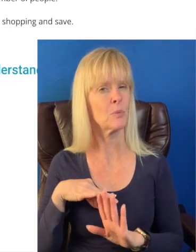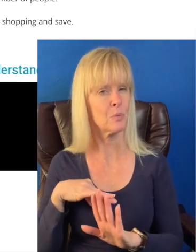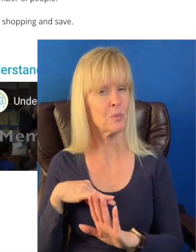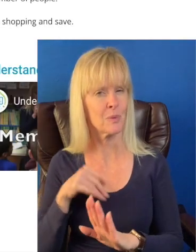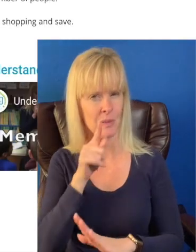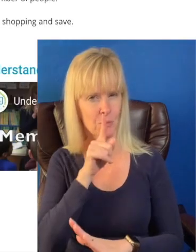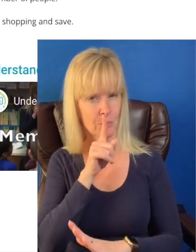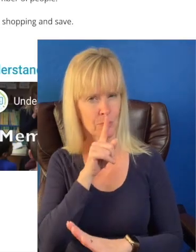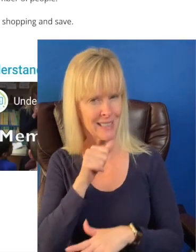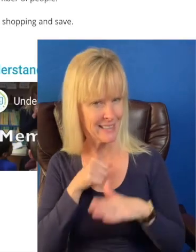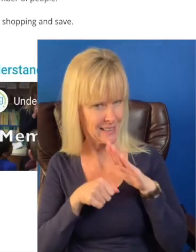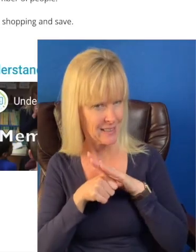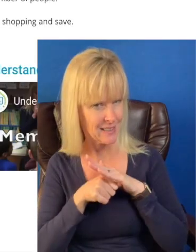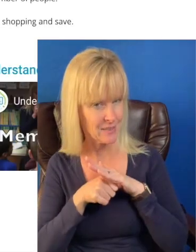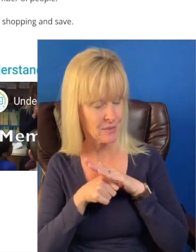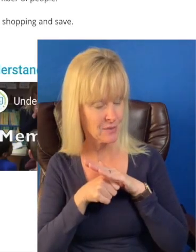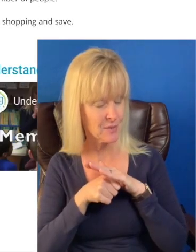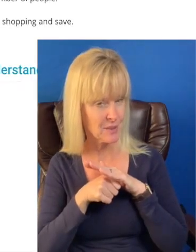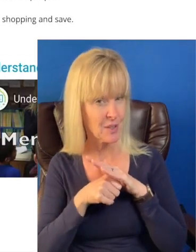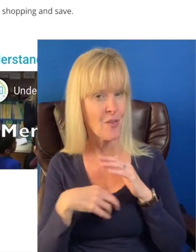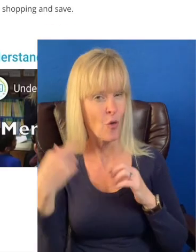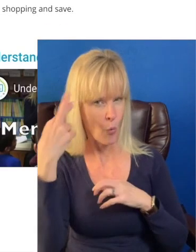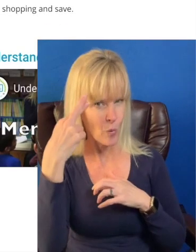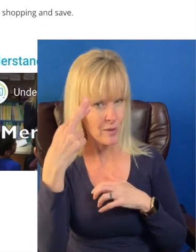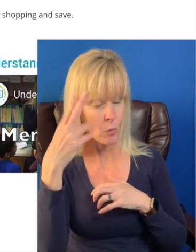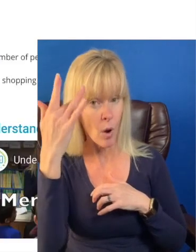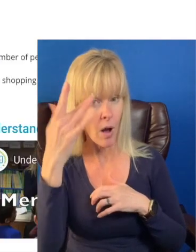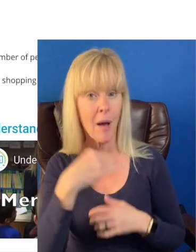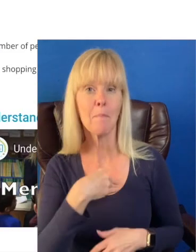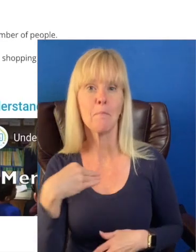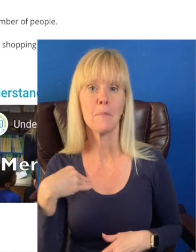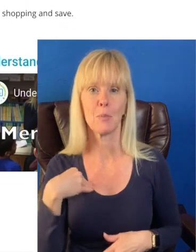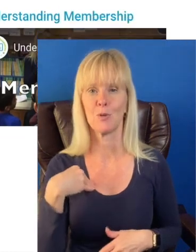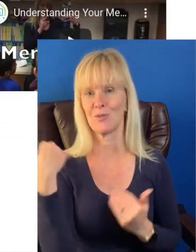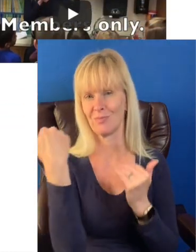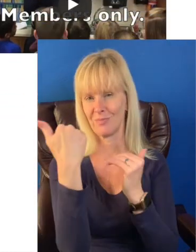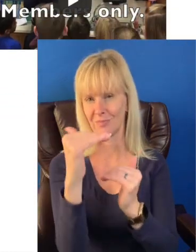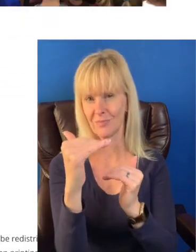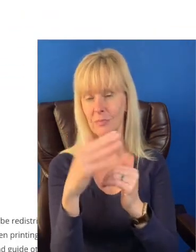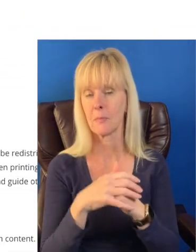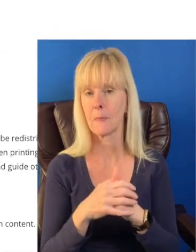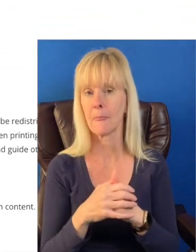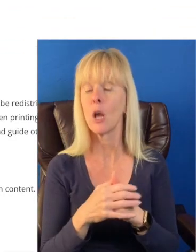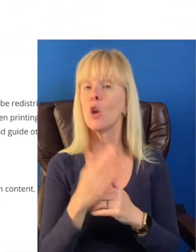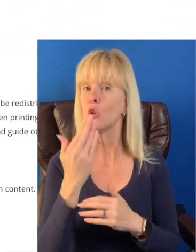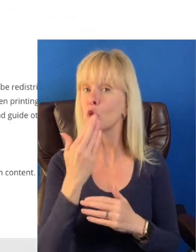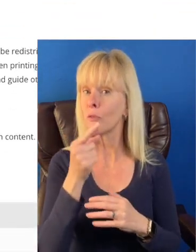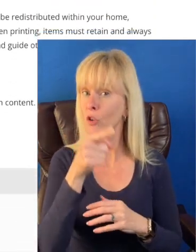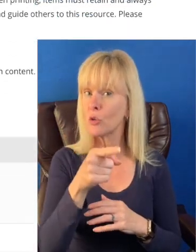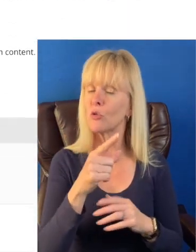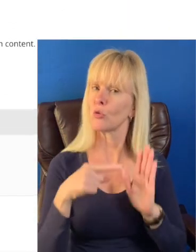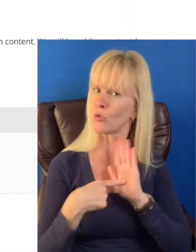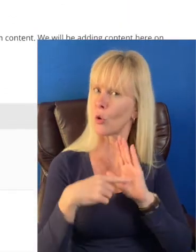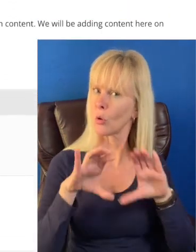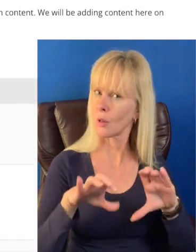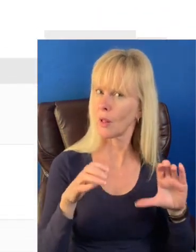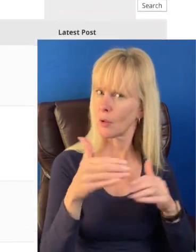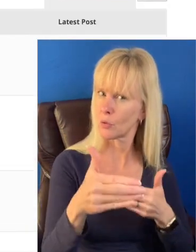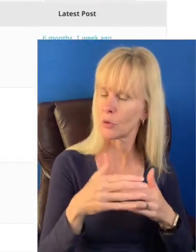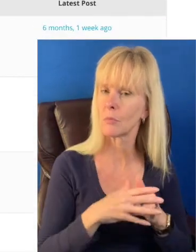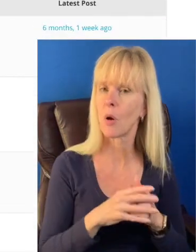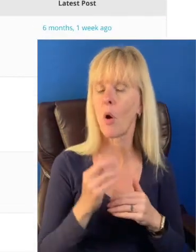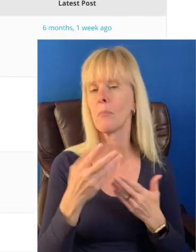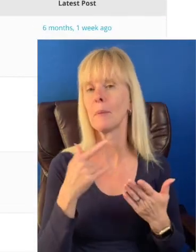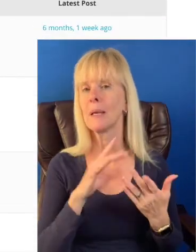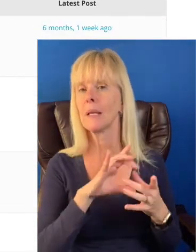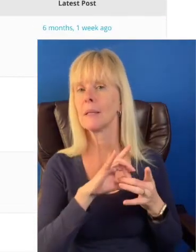that are kind of hidden, and that's for a reason. It's because it's for members only. So these are good for you. You can show in your